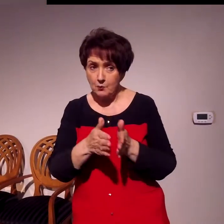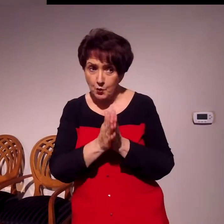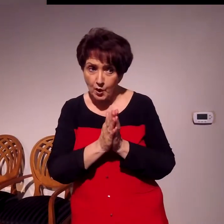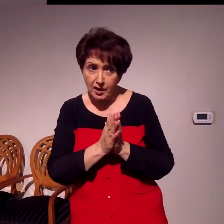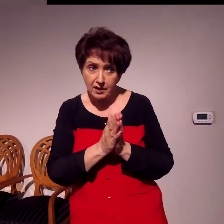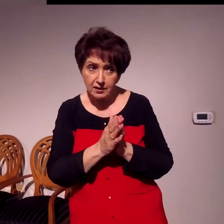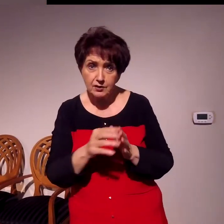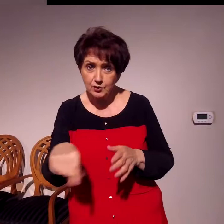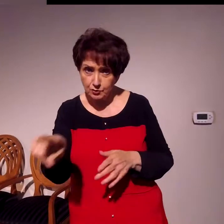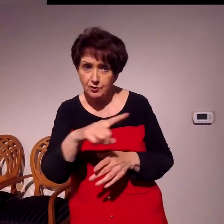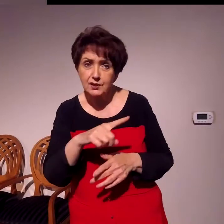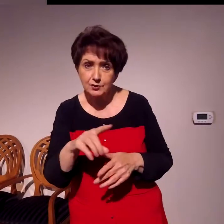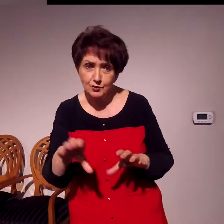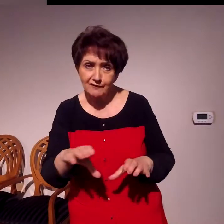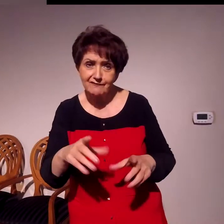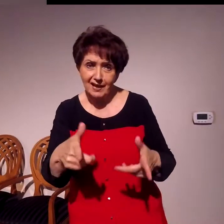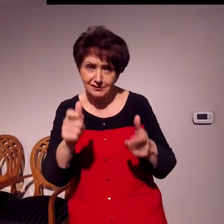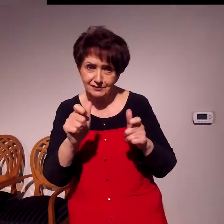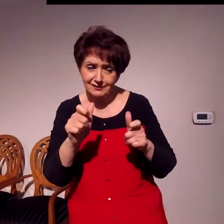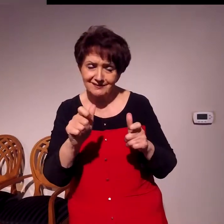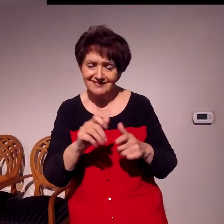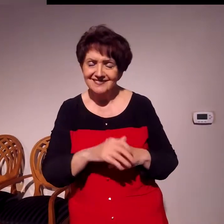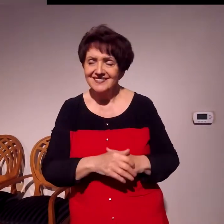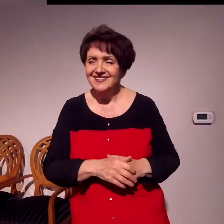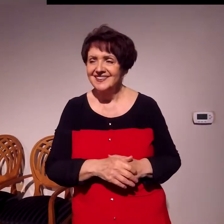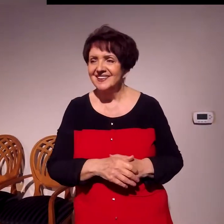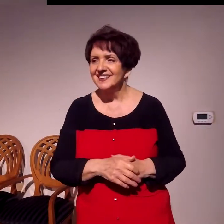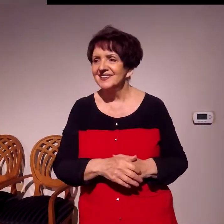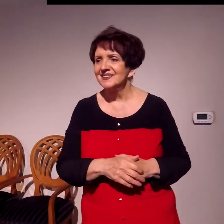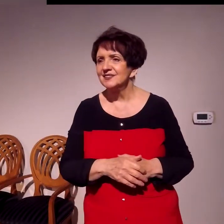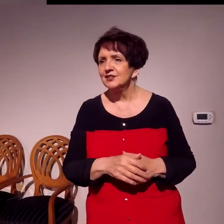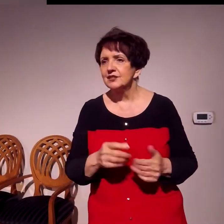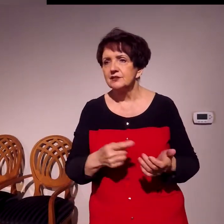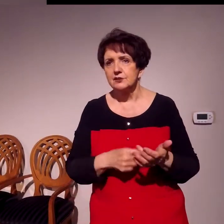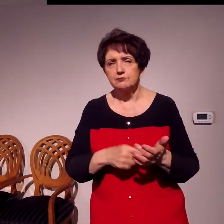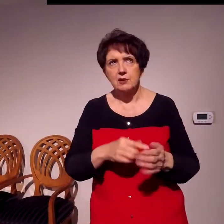long. I believe that I am